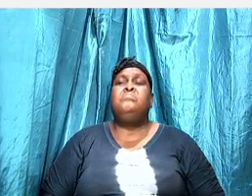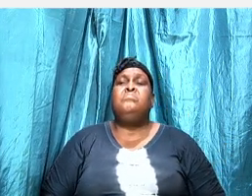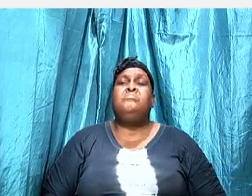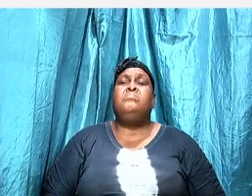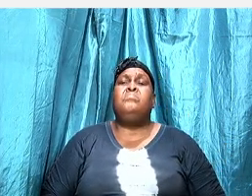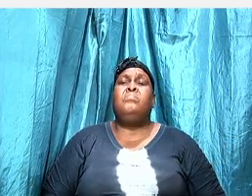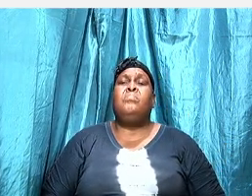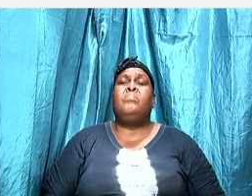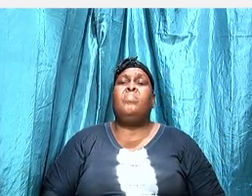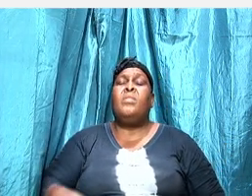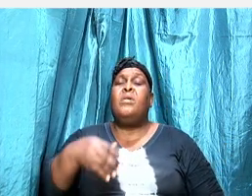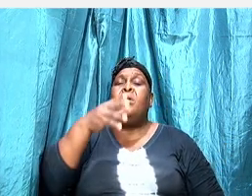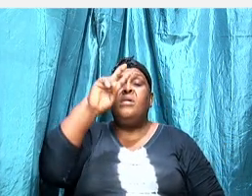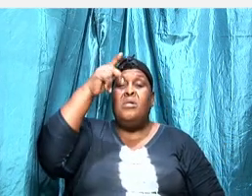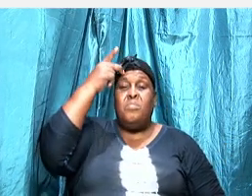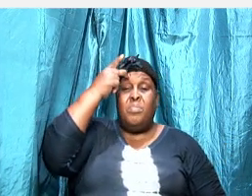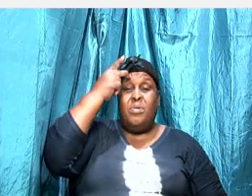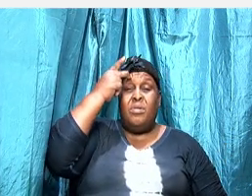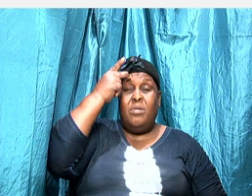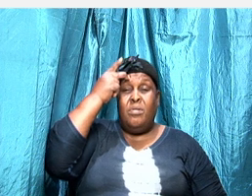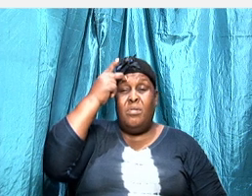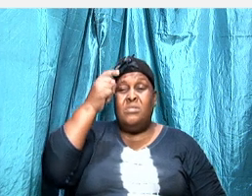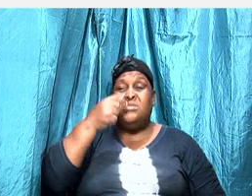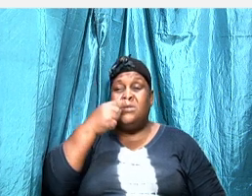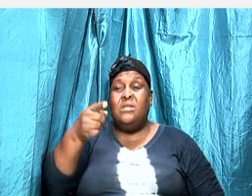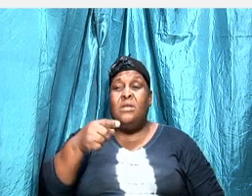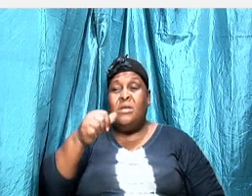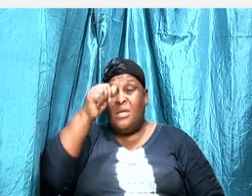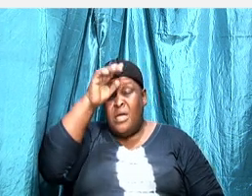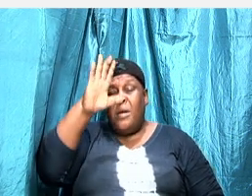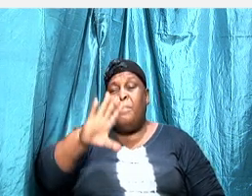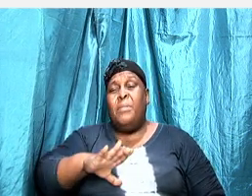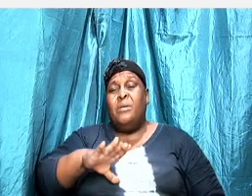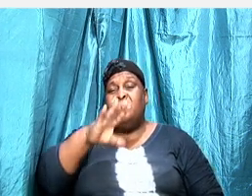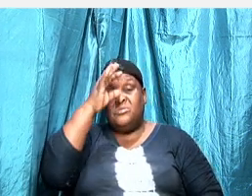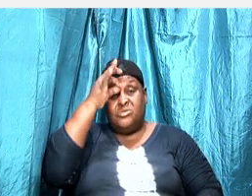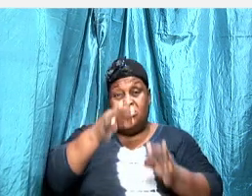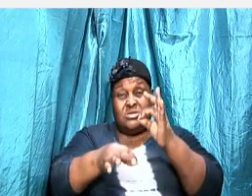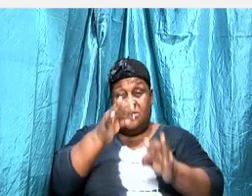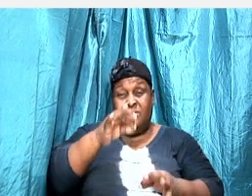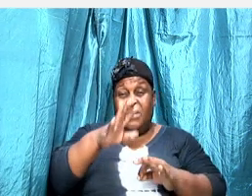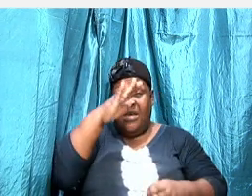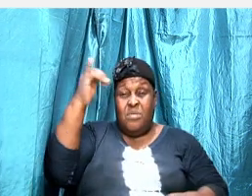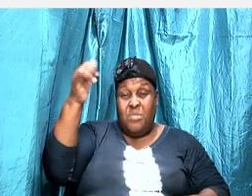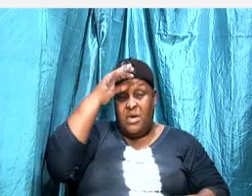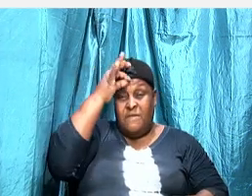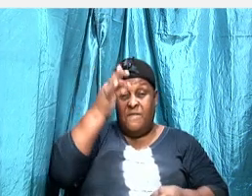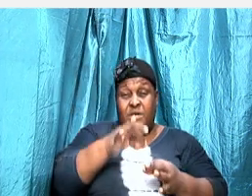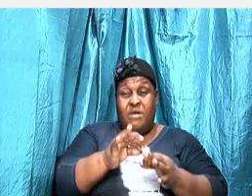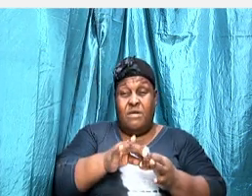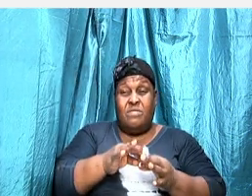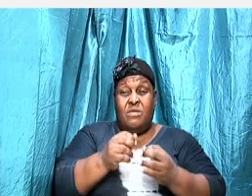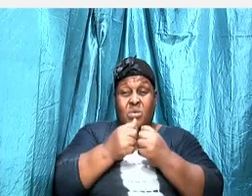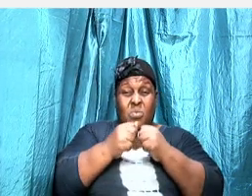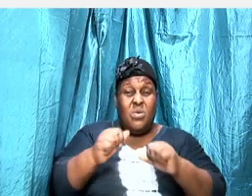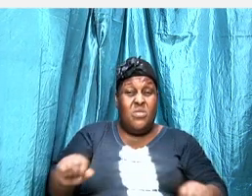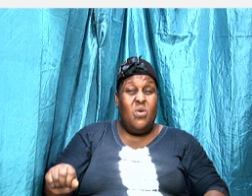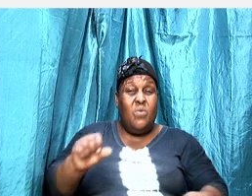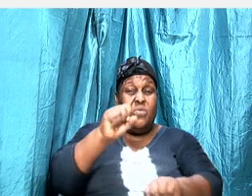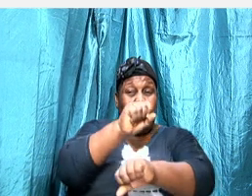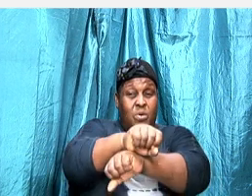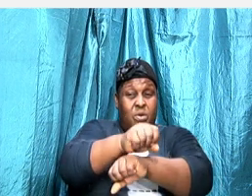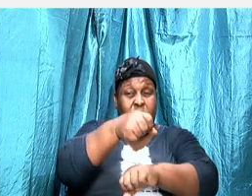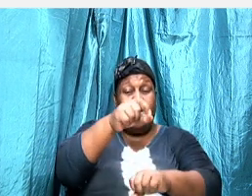Paul conclude rather, that a man is justified by faith without the deeds of the